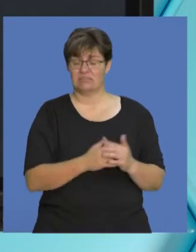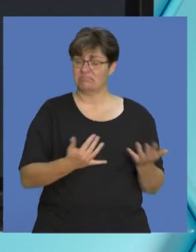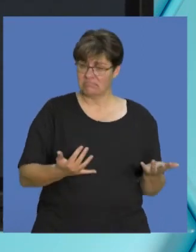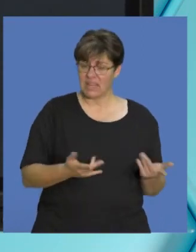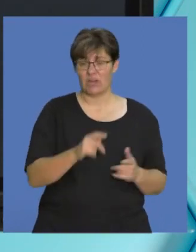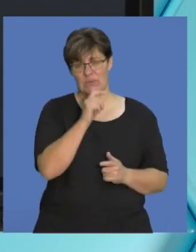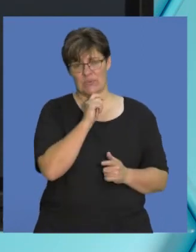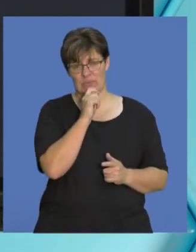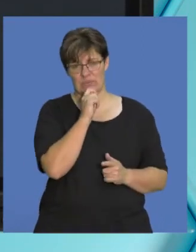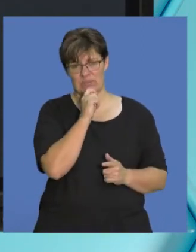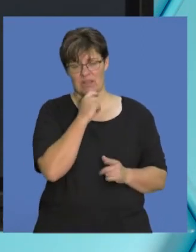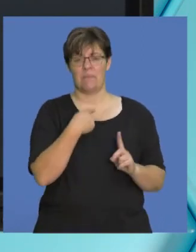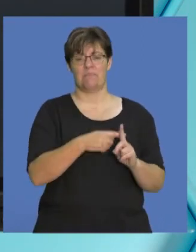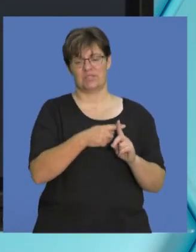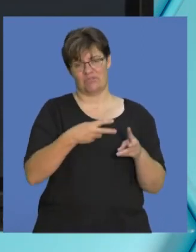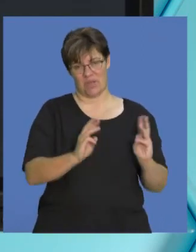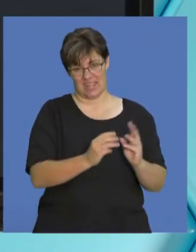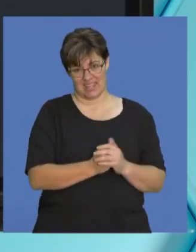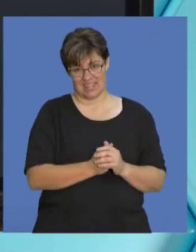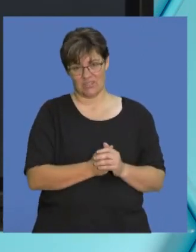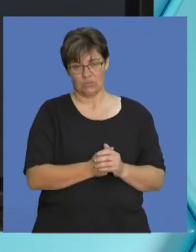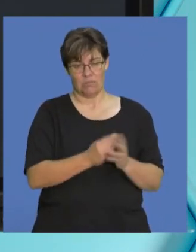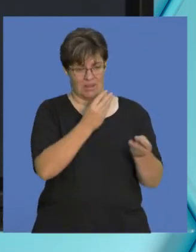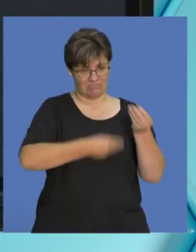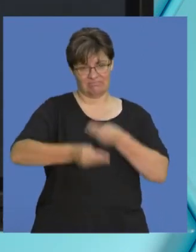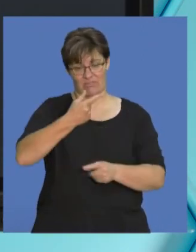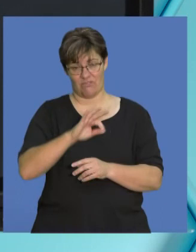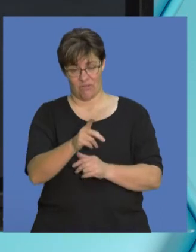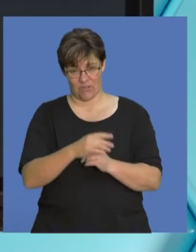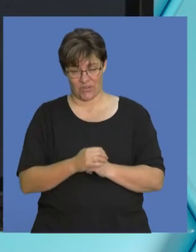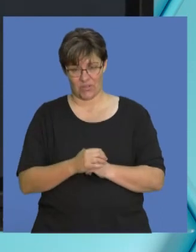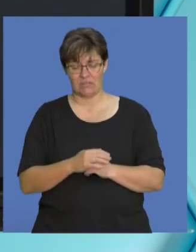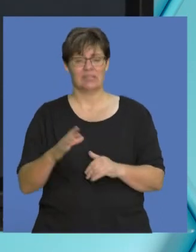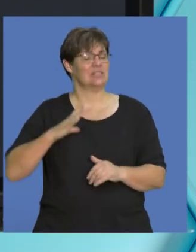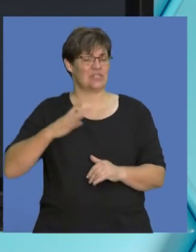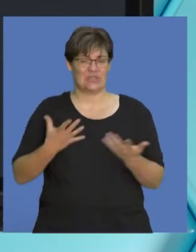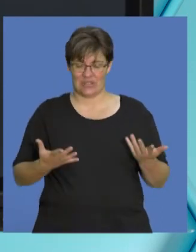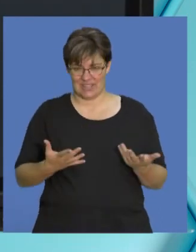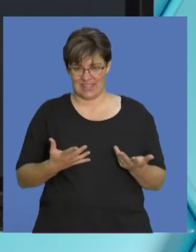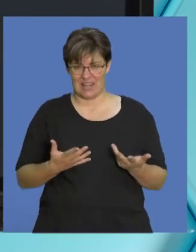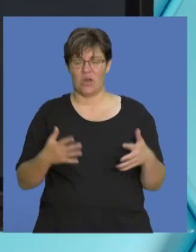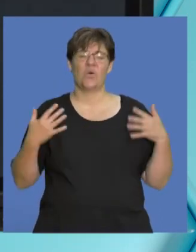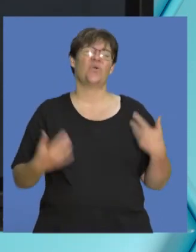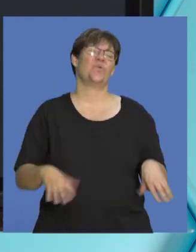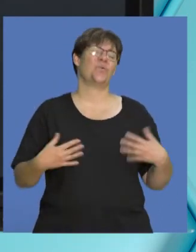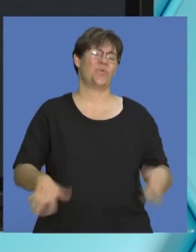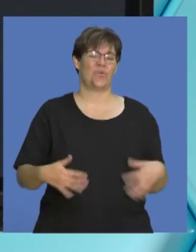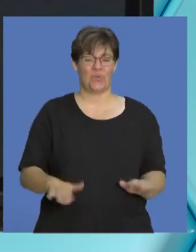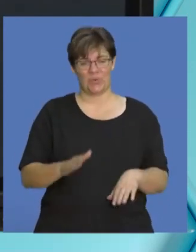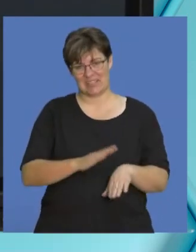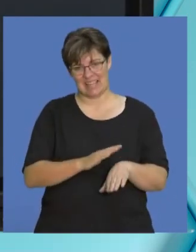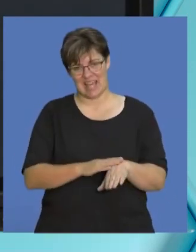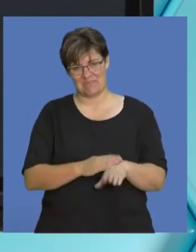are using it in a positive way and to make money for you. Guys, that's all that I have for you. It's been a wonderful